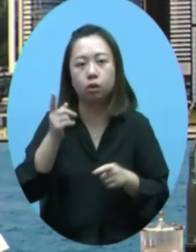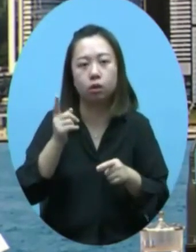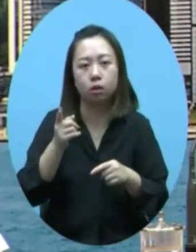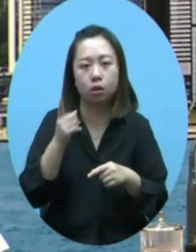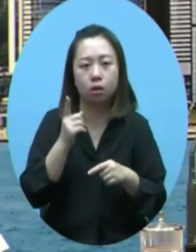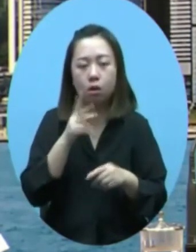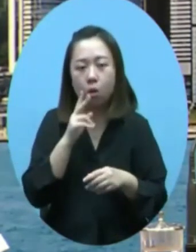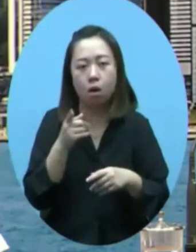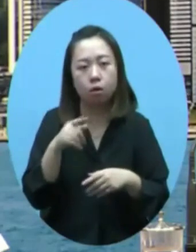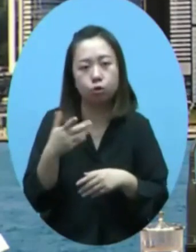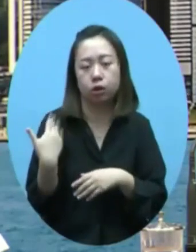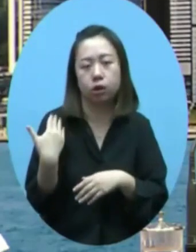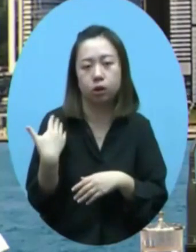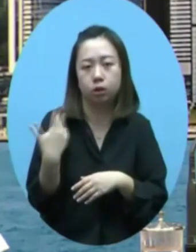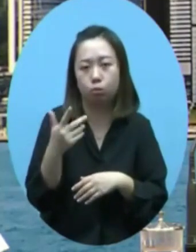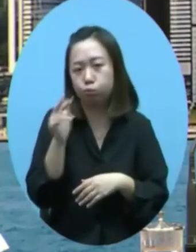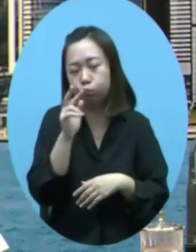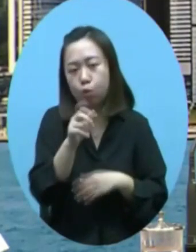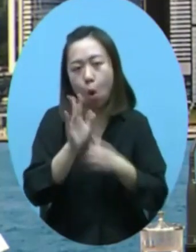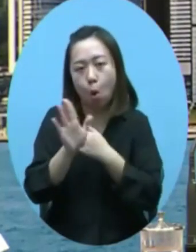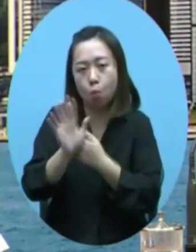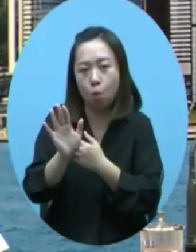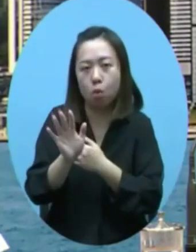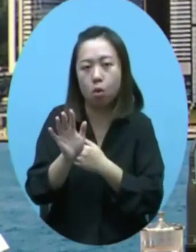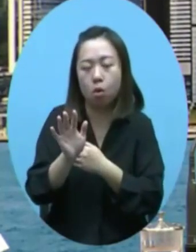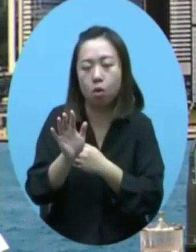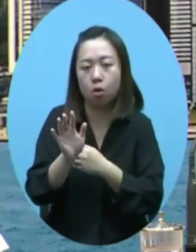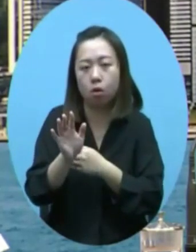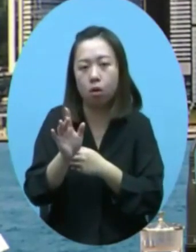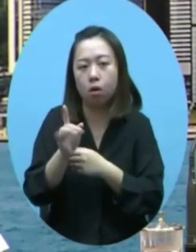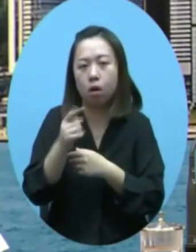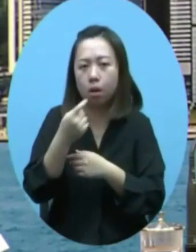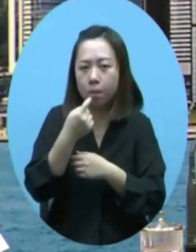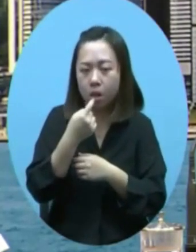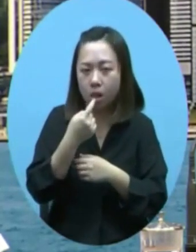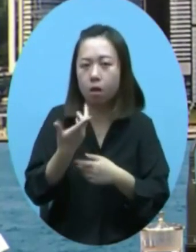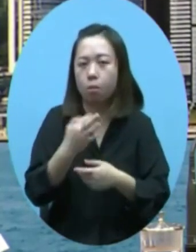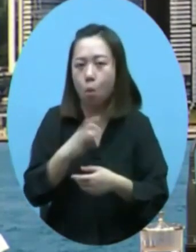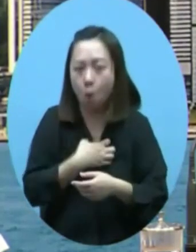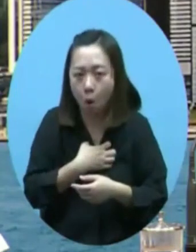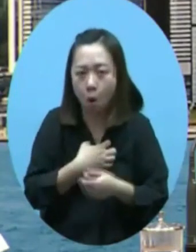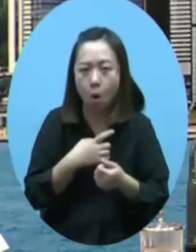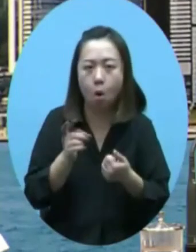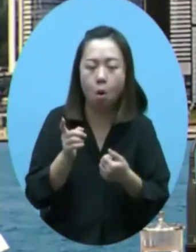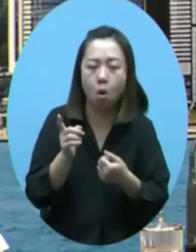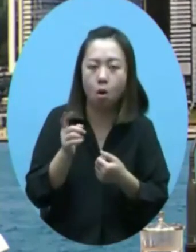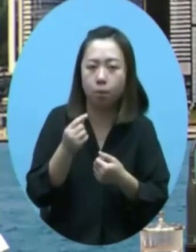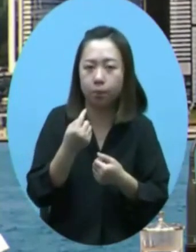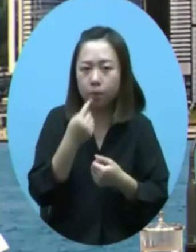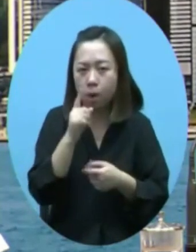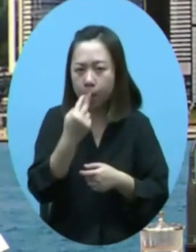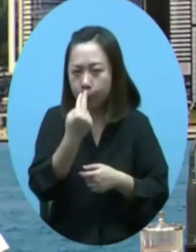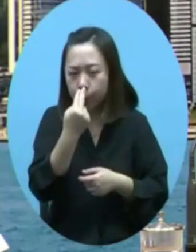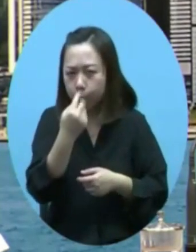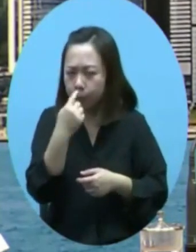see from the elderly patients. Unlike in the early cases, like in overseas, where, as you can see in overseas, when some